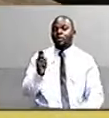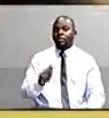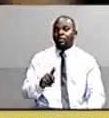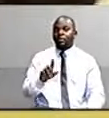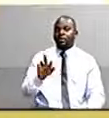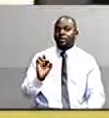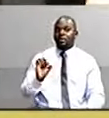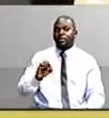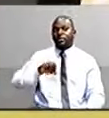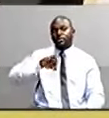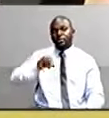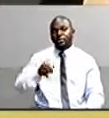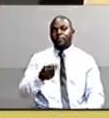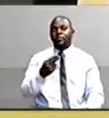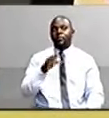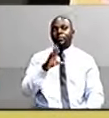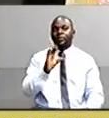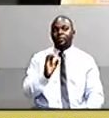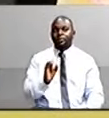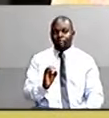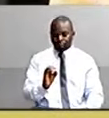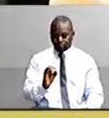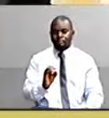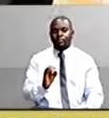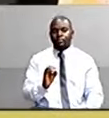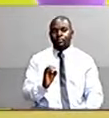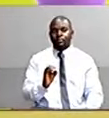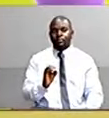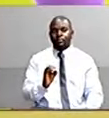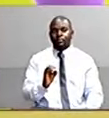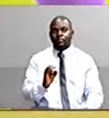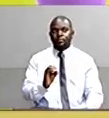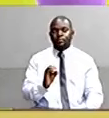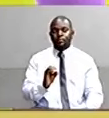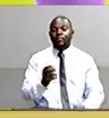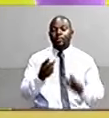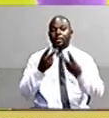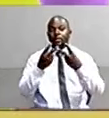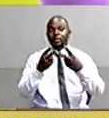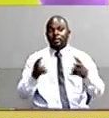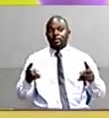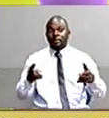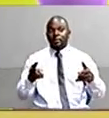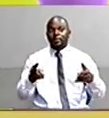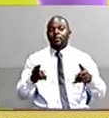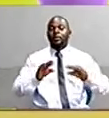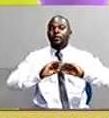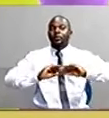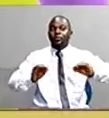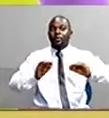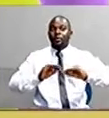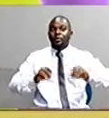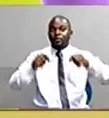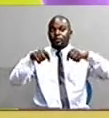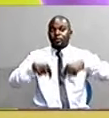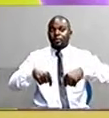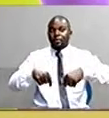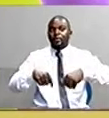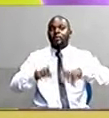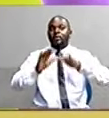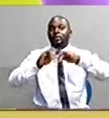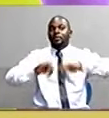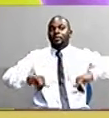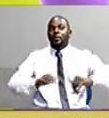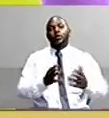January 2020 away in Dar es Salaam. We are starting training today, camp. And we are waiting